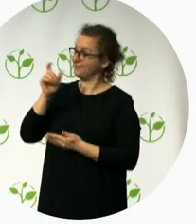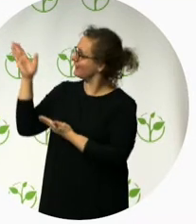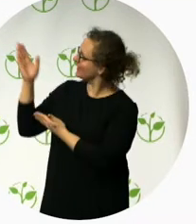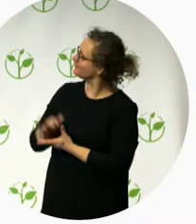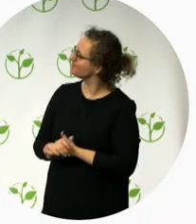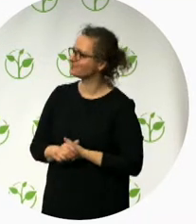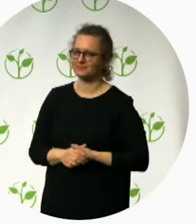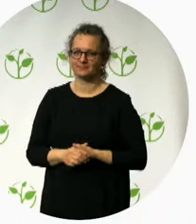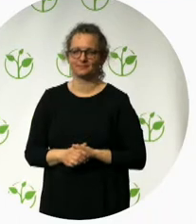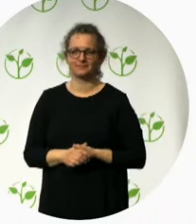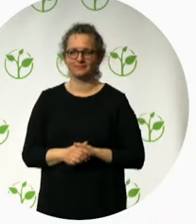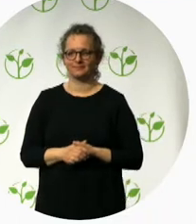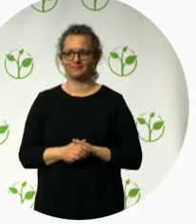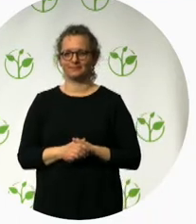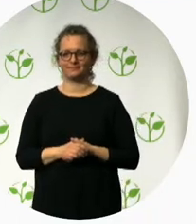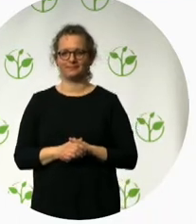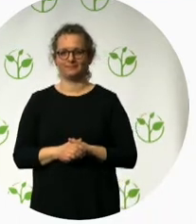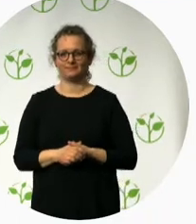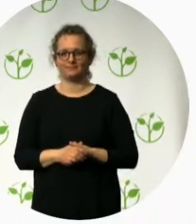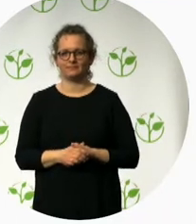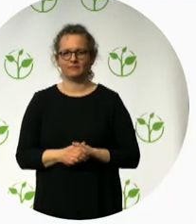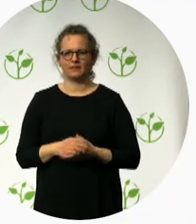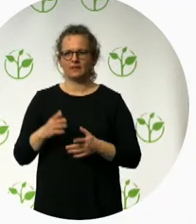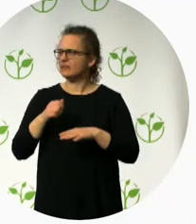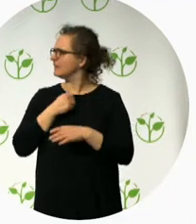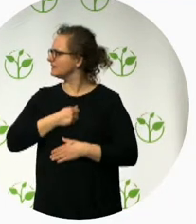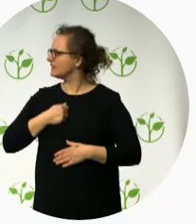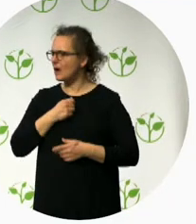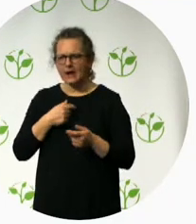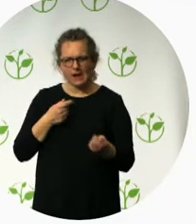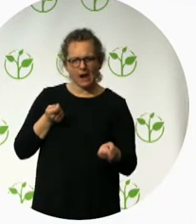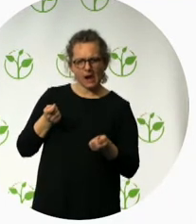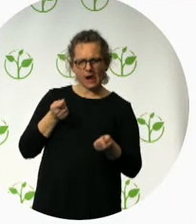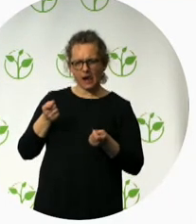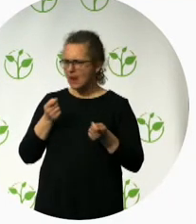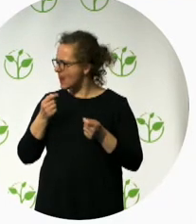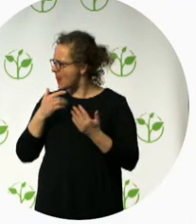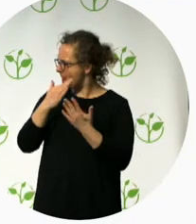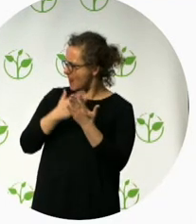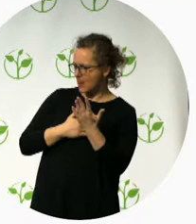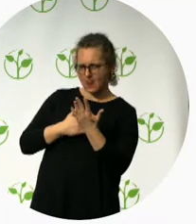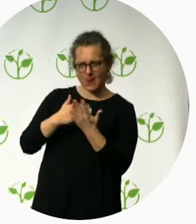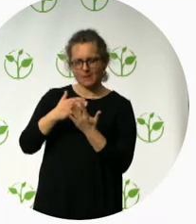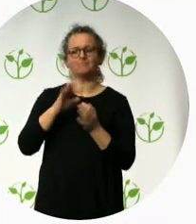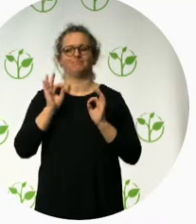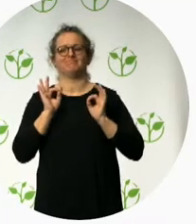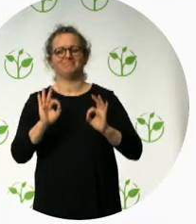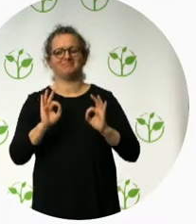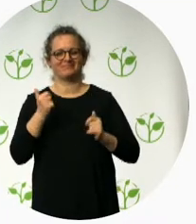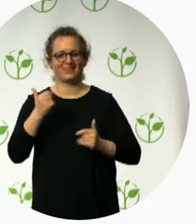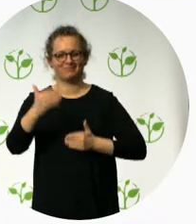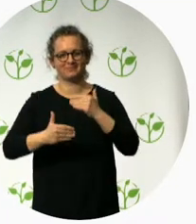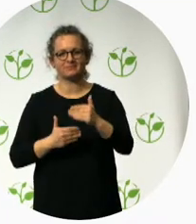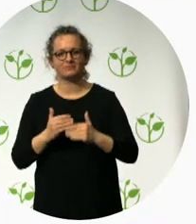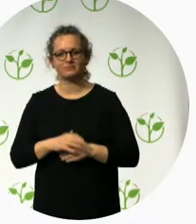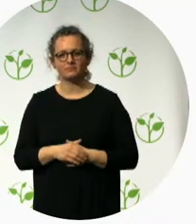Sorry, I'm trying. It's frozen. Yes. The innovation aspect